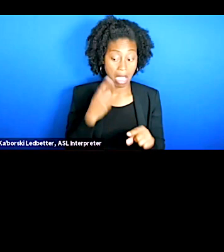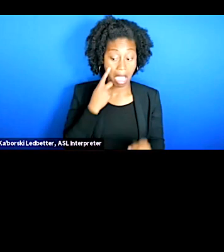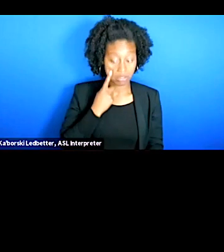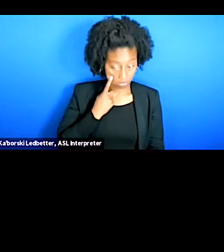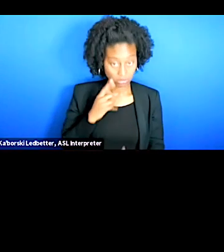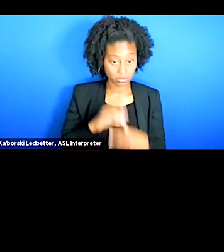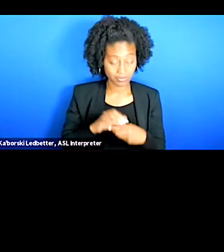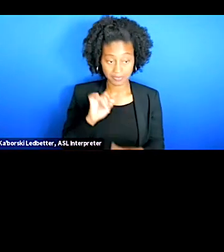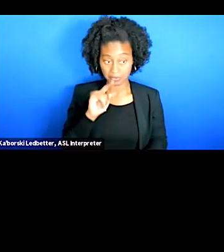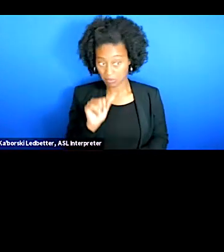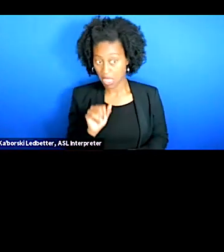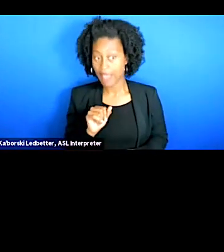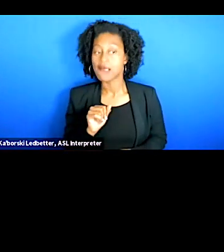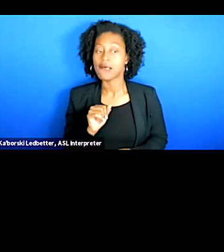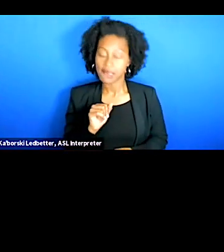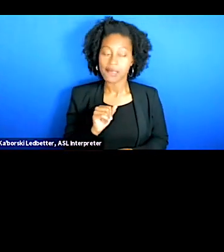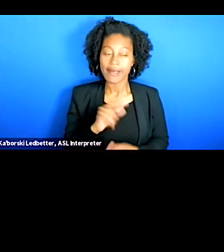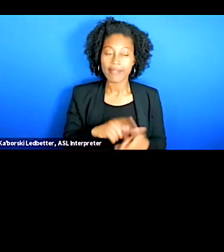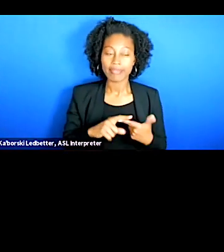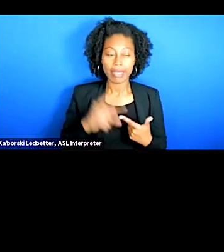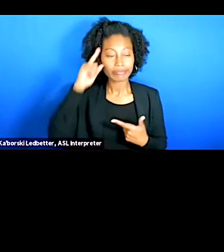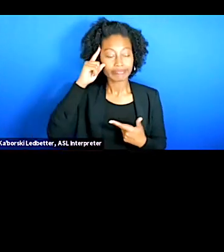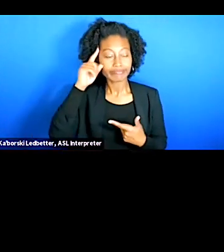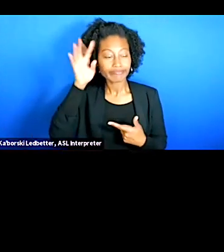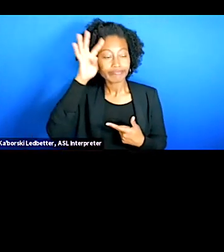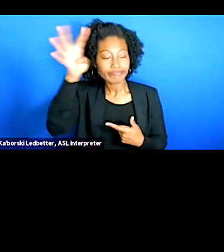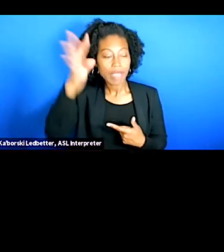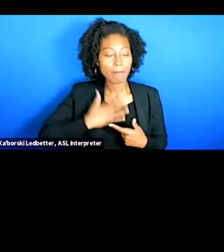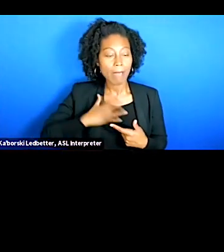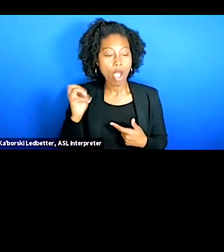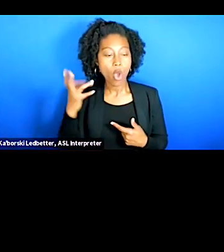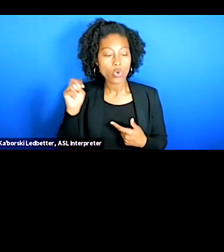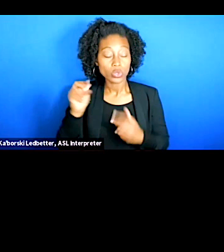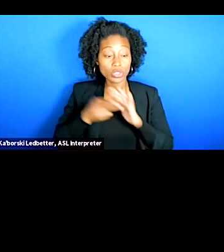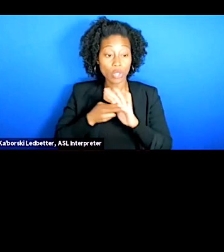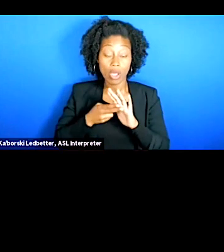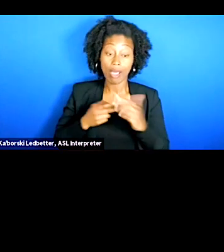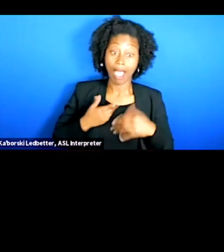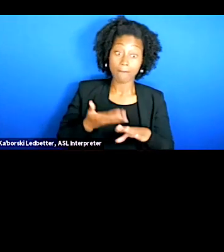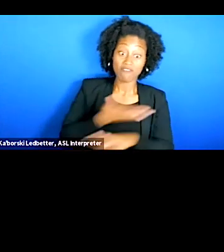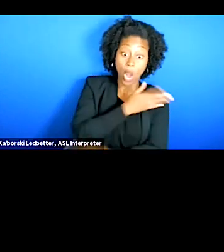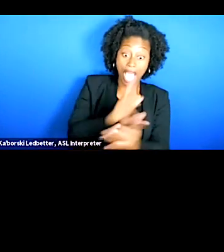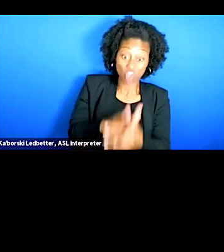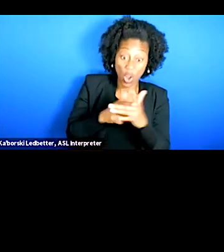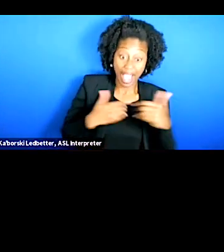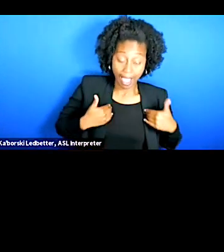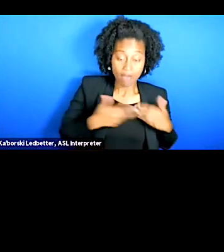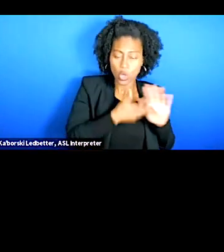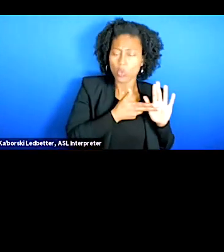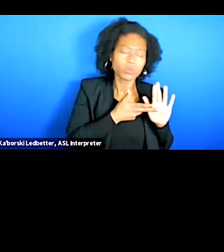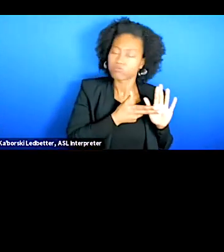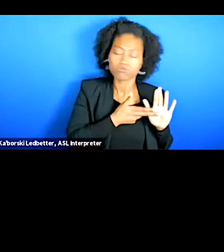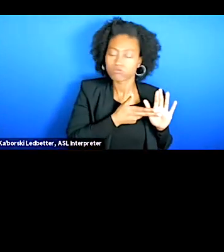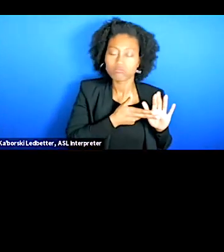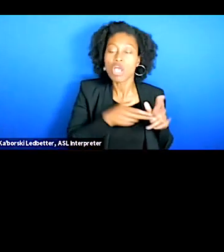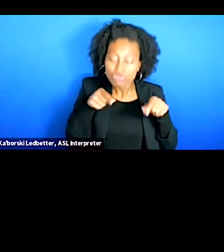to generating your own codes rather than starting with a preset list of codes. Like deductive